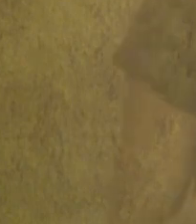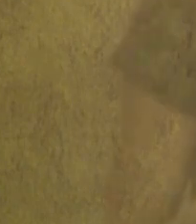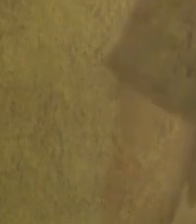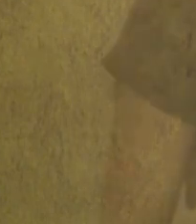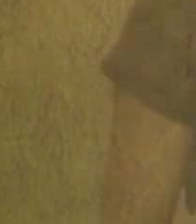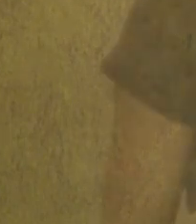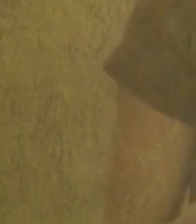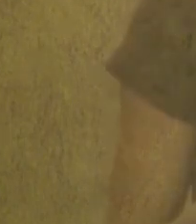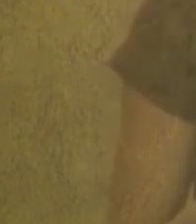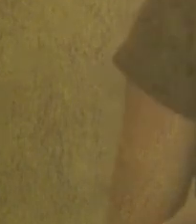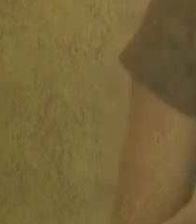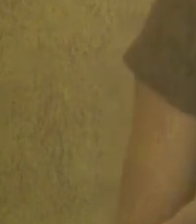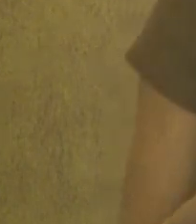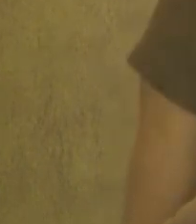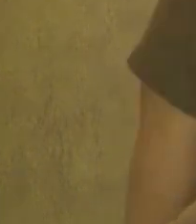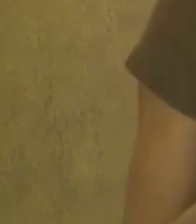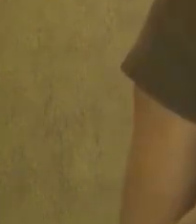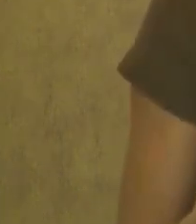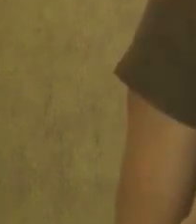holy